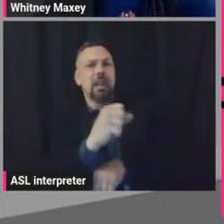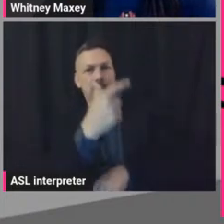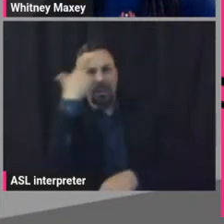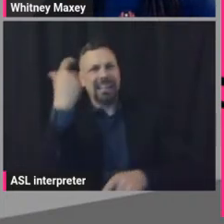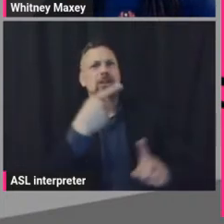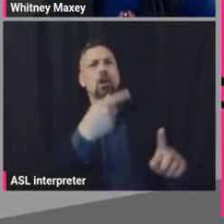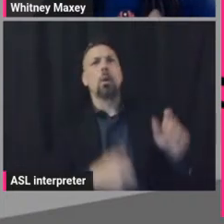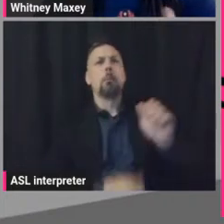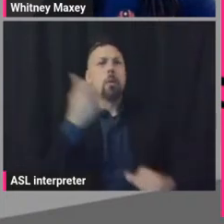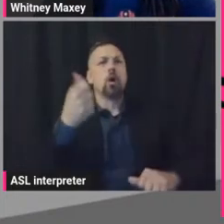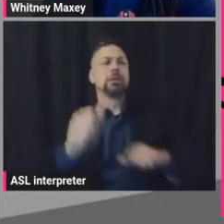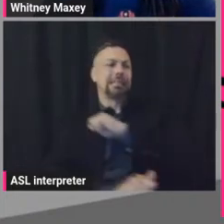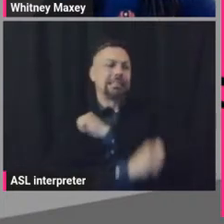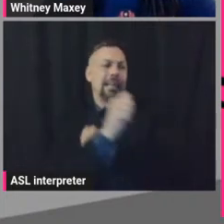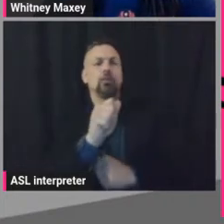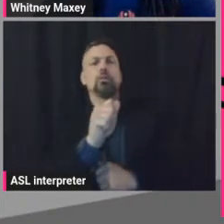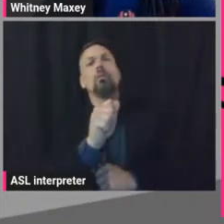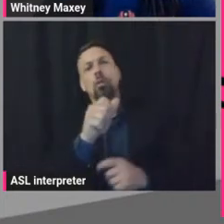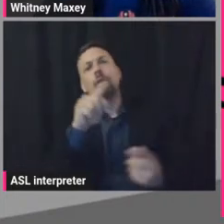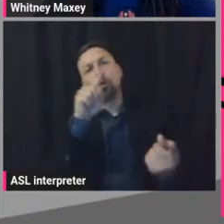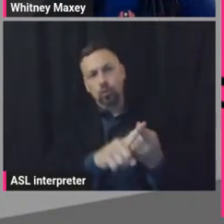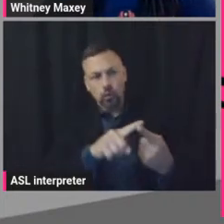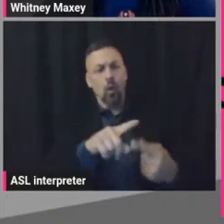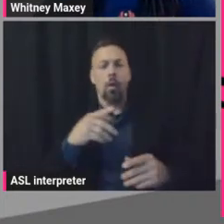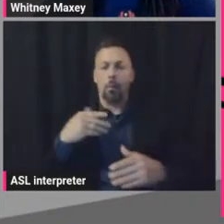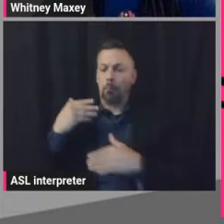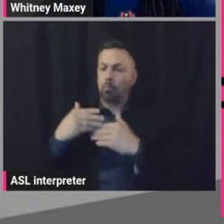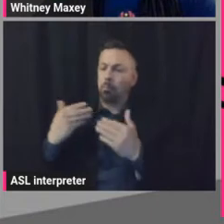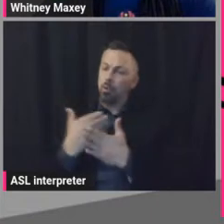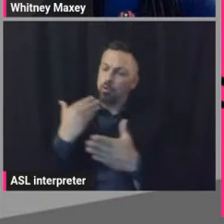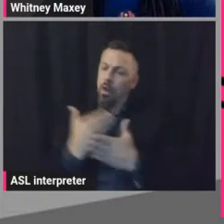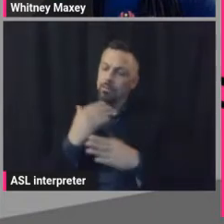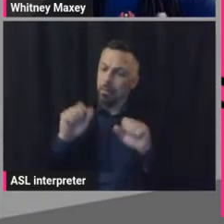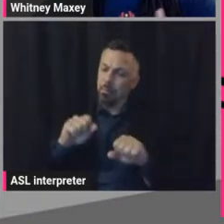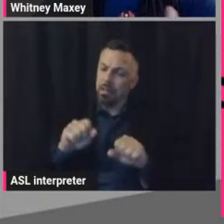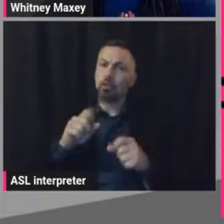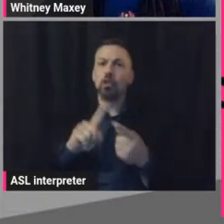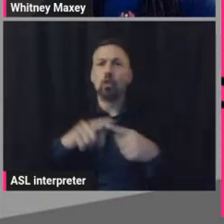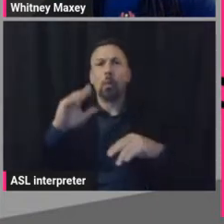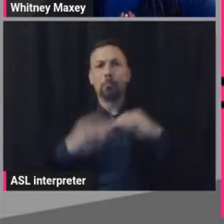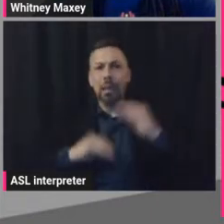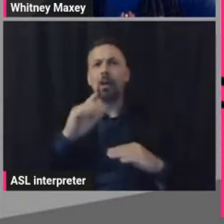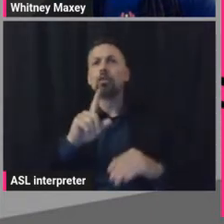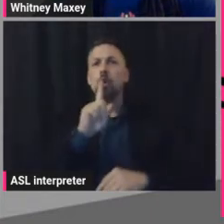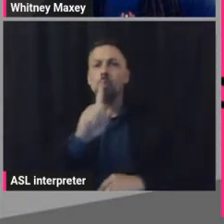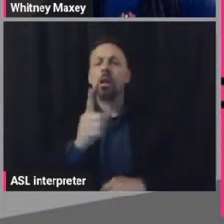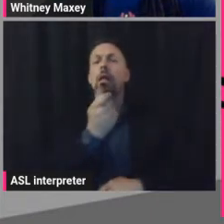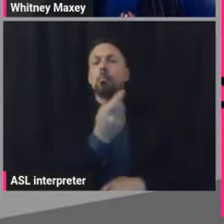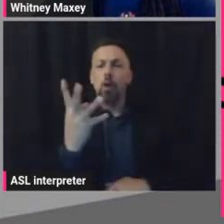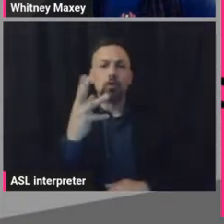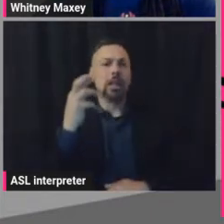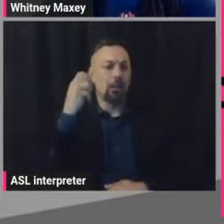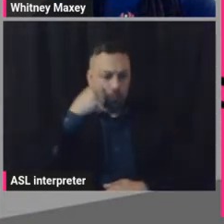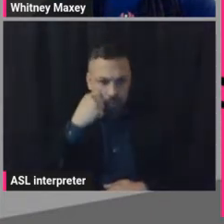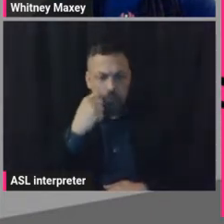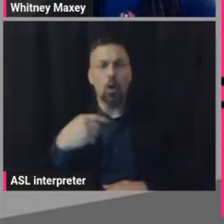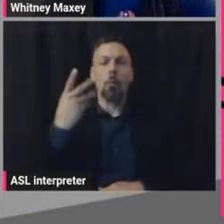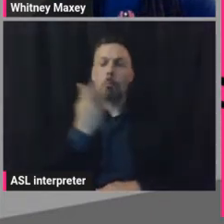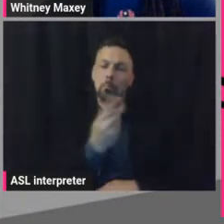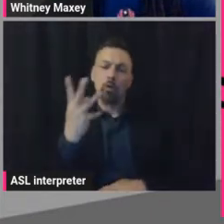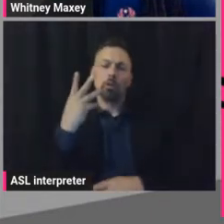dangerous threat to progressives' ability to build and bring about a true multiracial, multigender